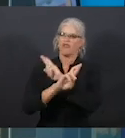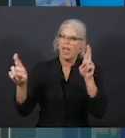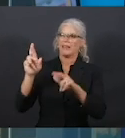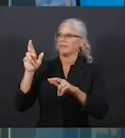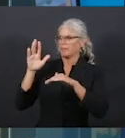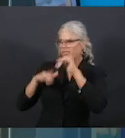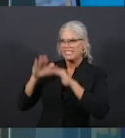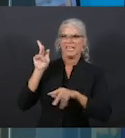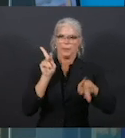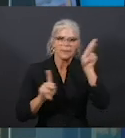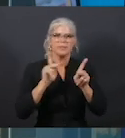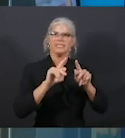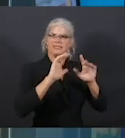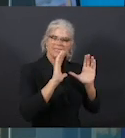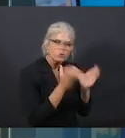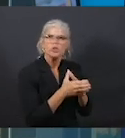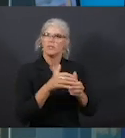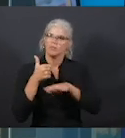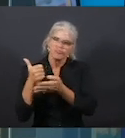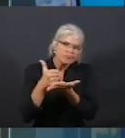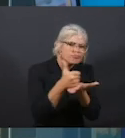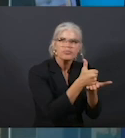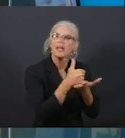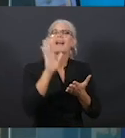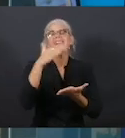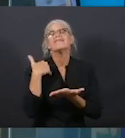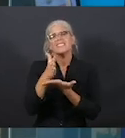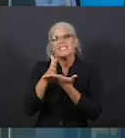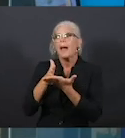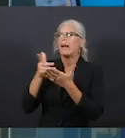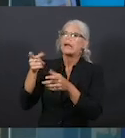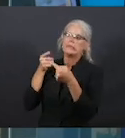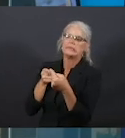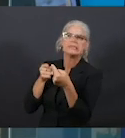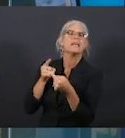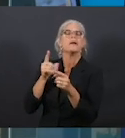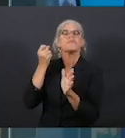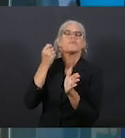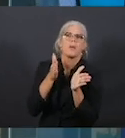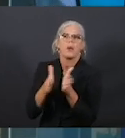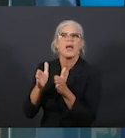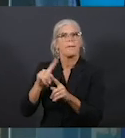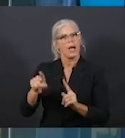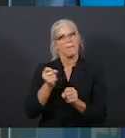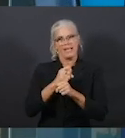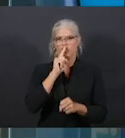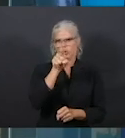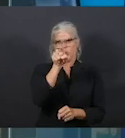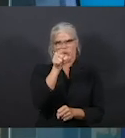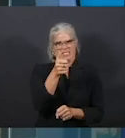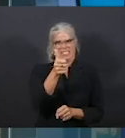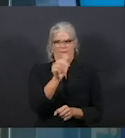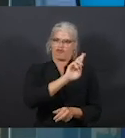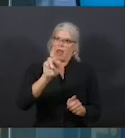be some level of interruption. So just prepare for that and make sure that you're making whatever arrangements that you need to be